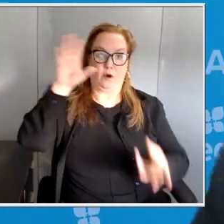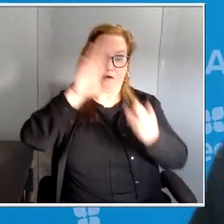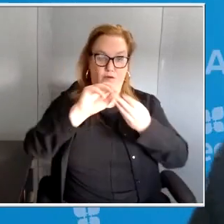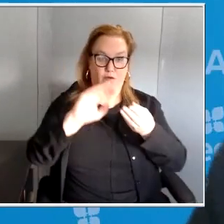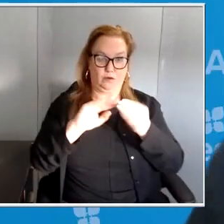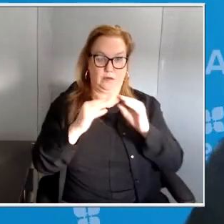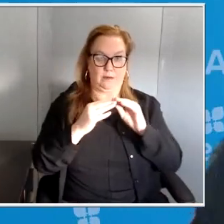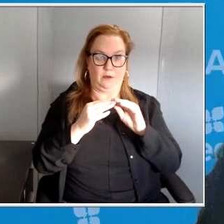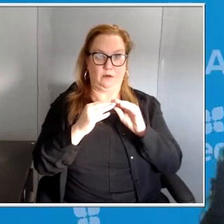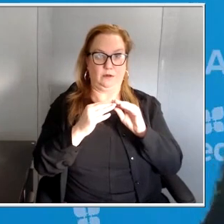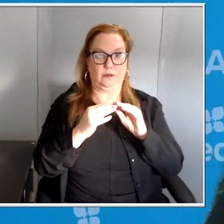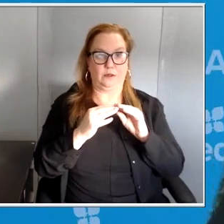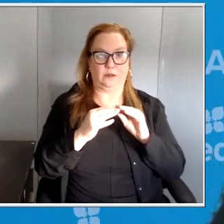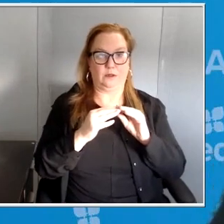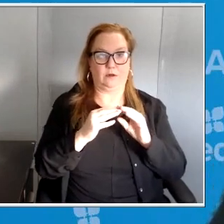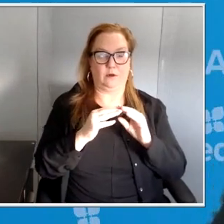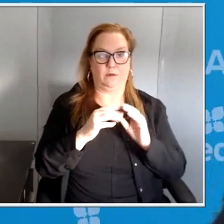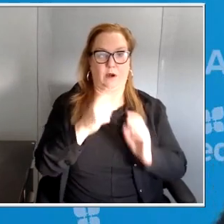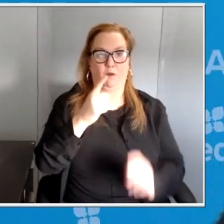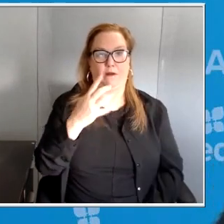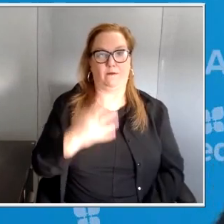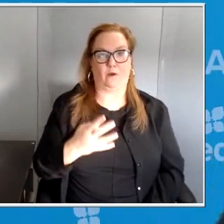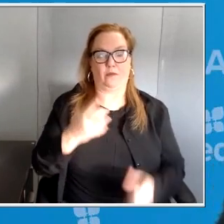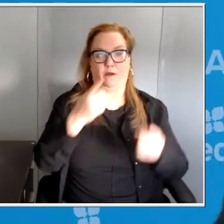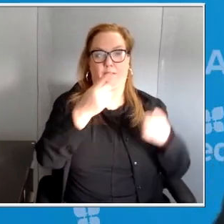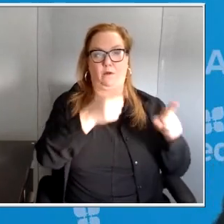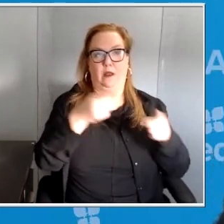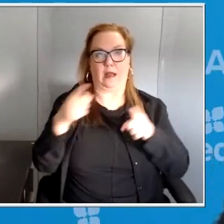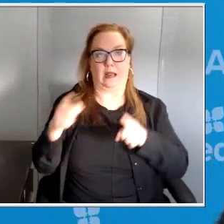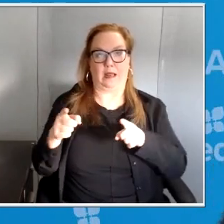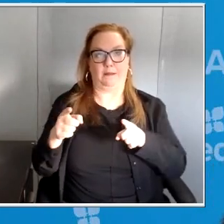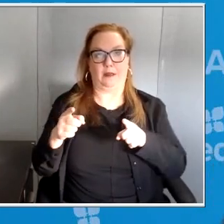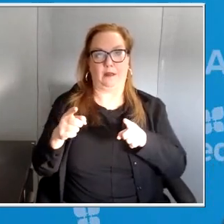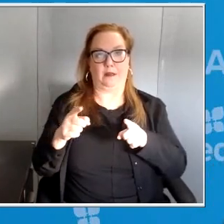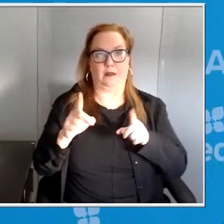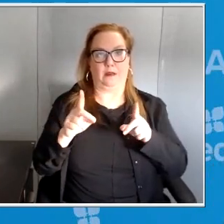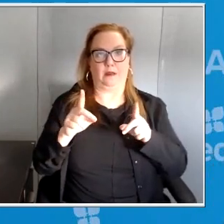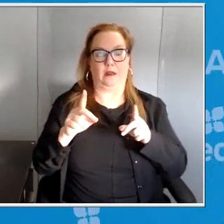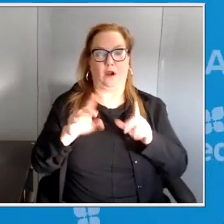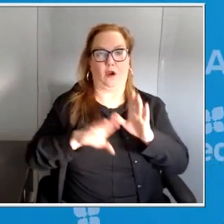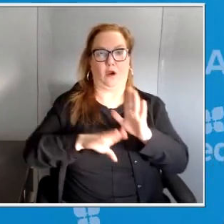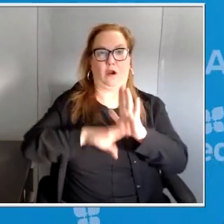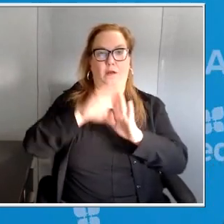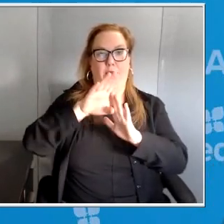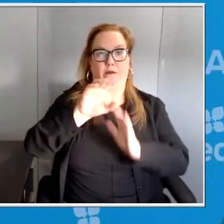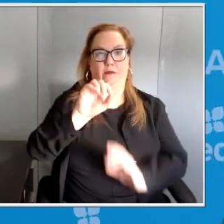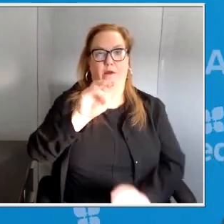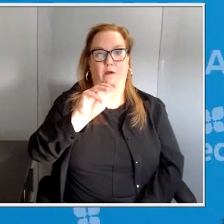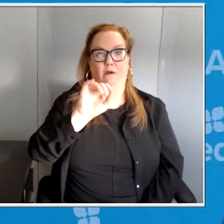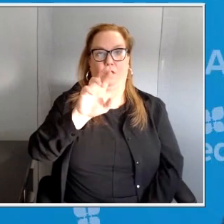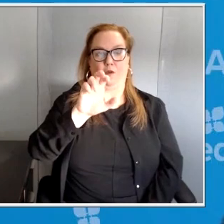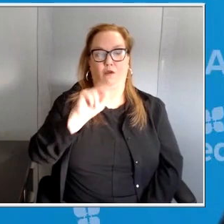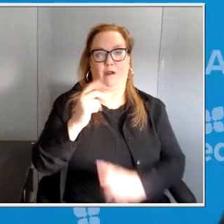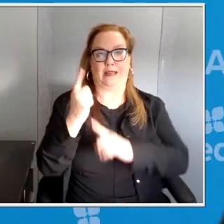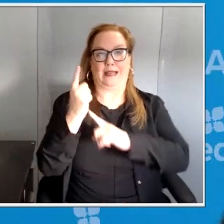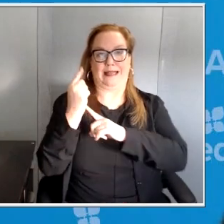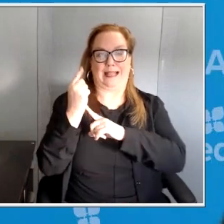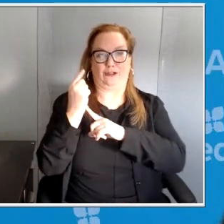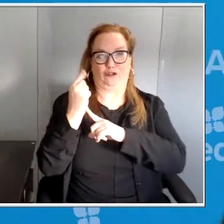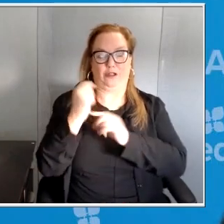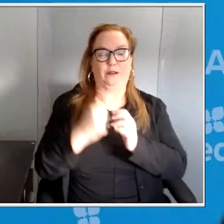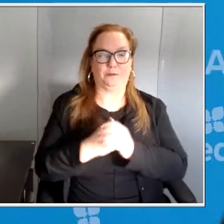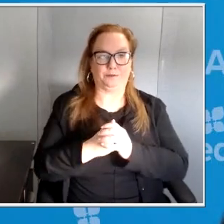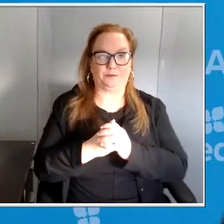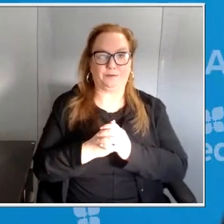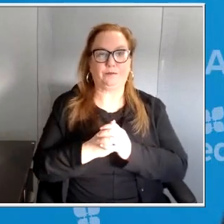numbers, we're at about a fourth of where we were in our peak last year with Omicron, about the same time. But